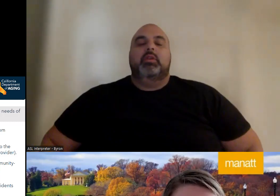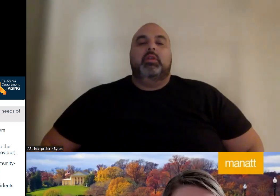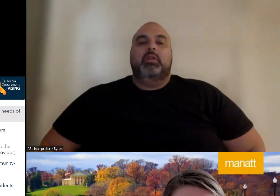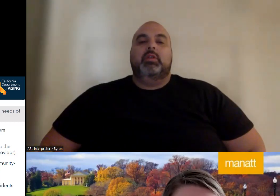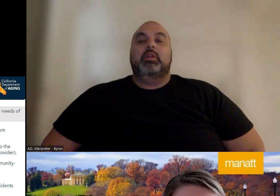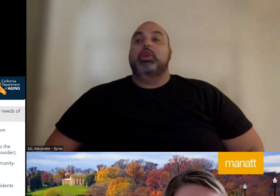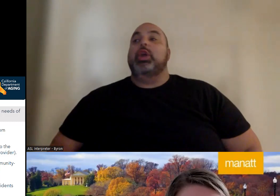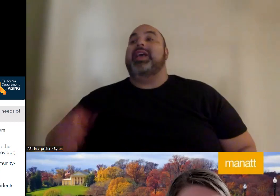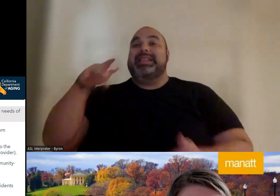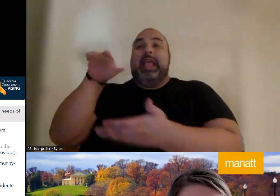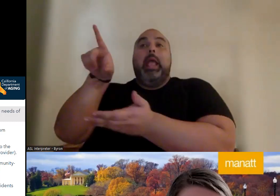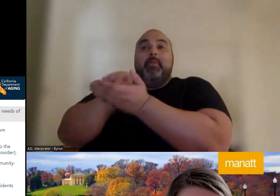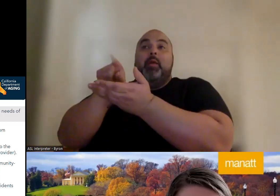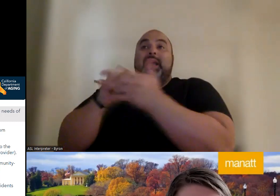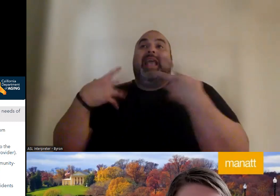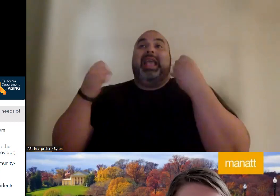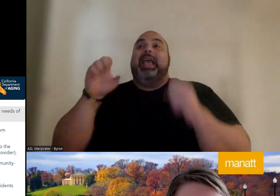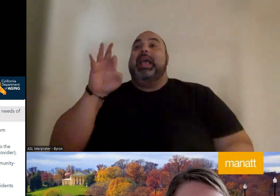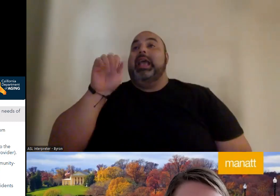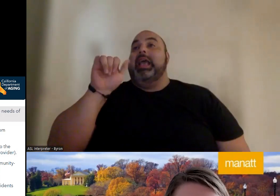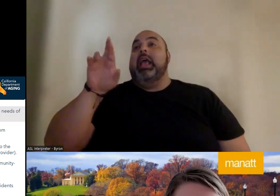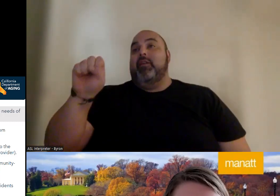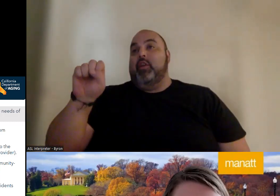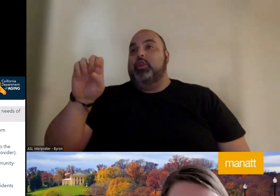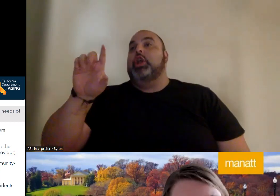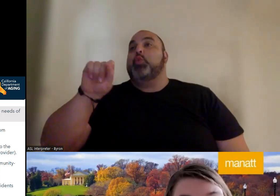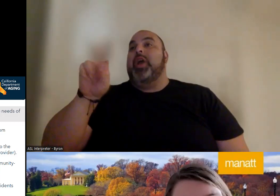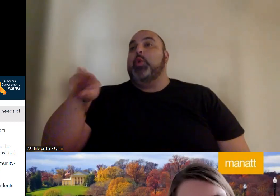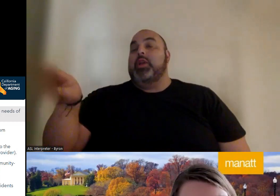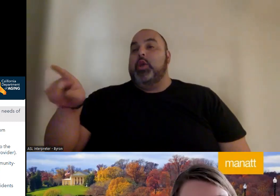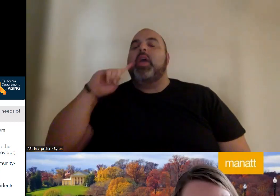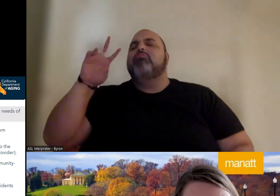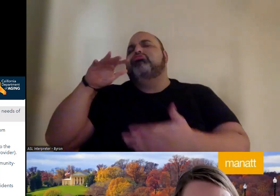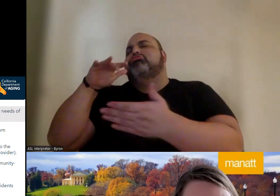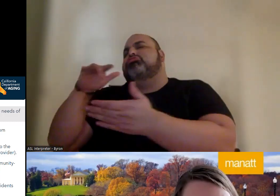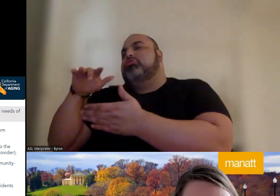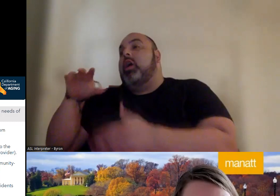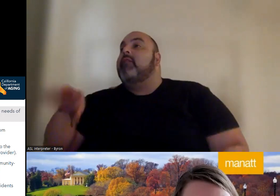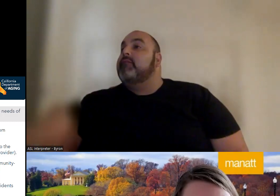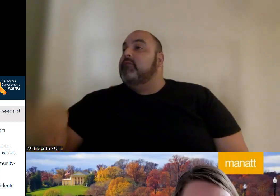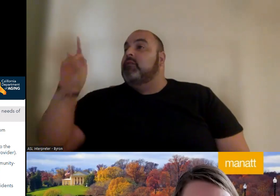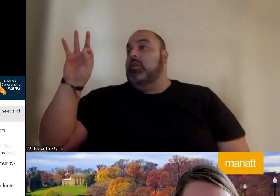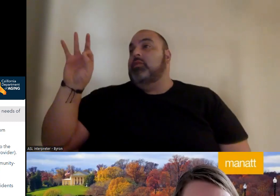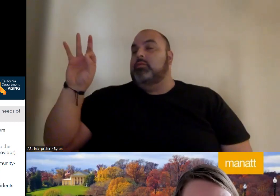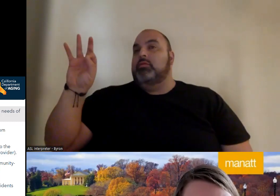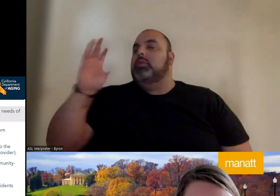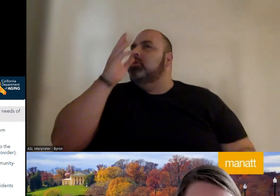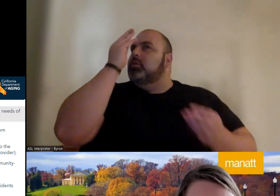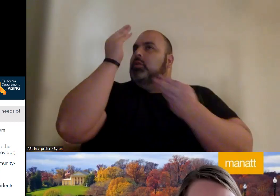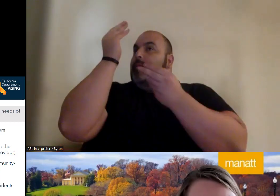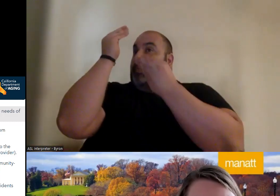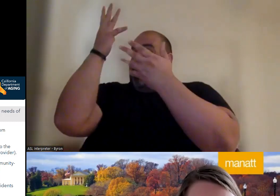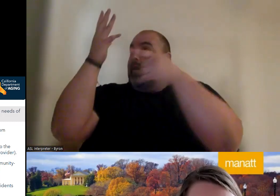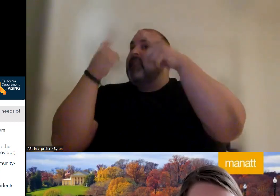a study published in Health Affairs in 2022 found, it looked at data from the